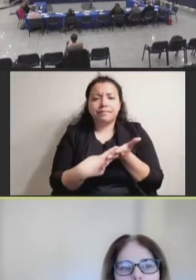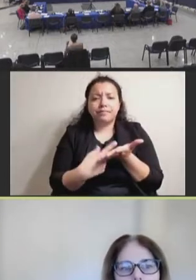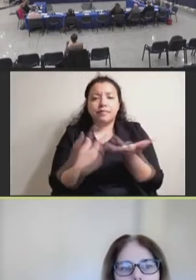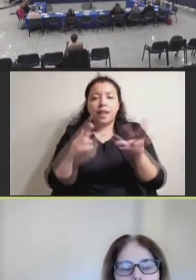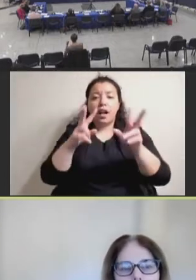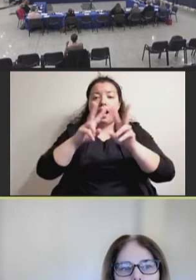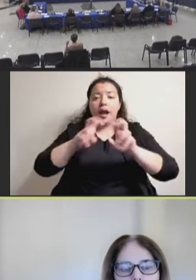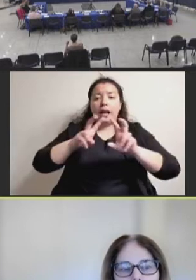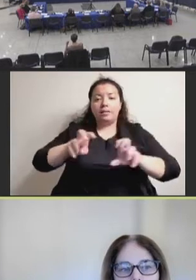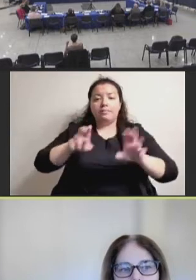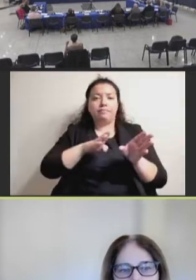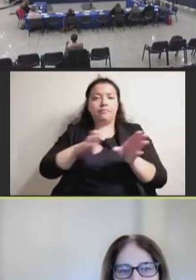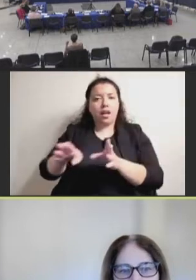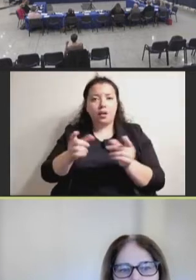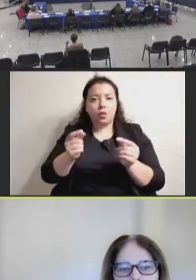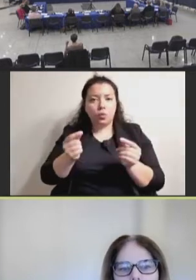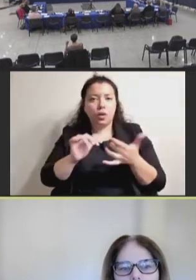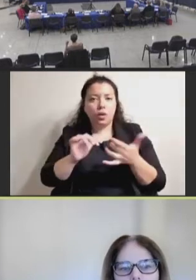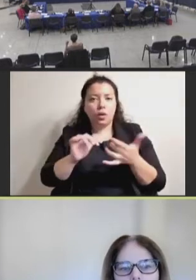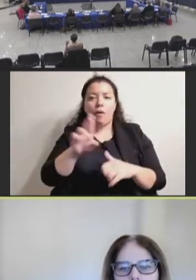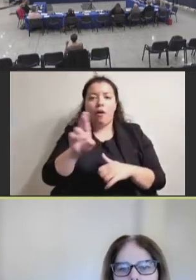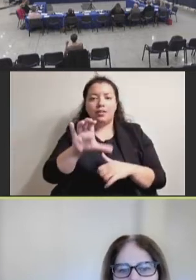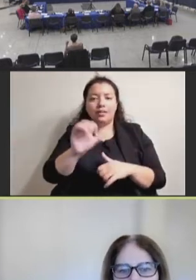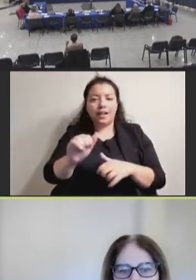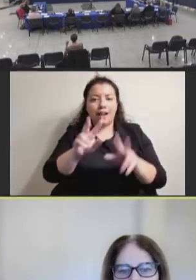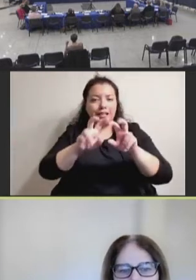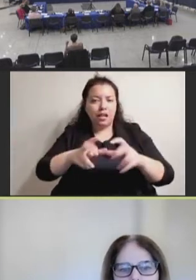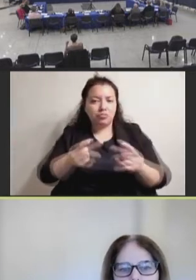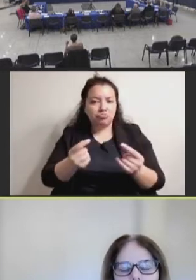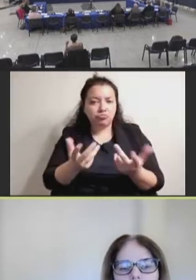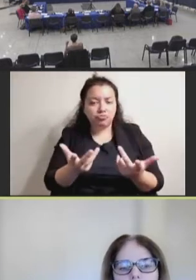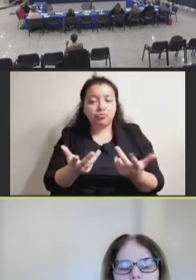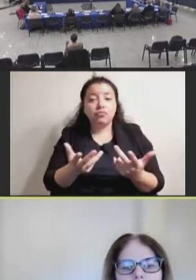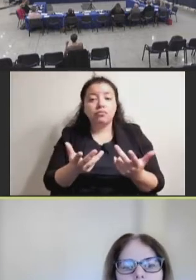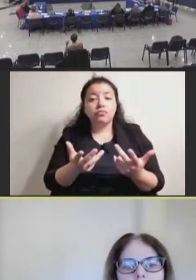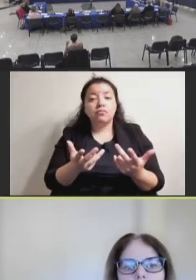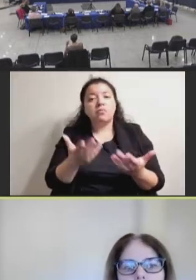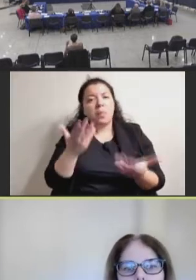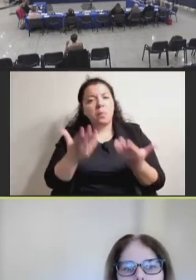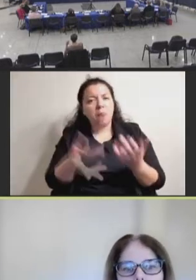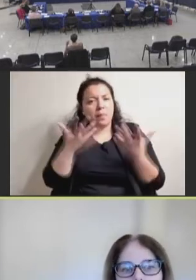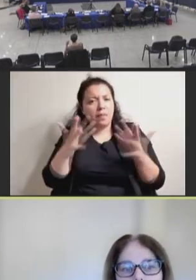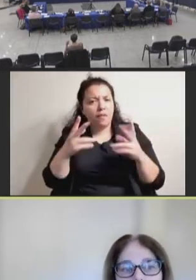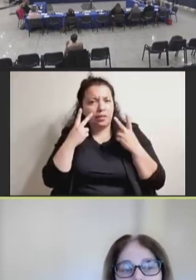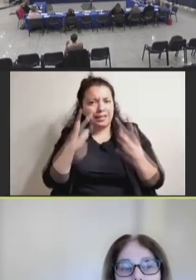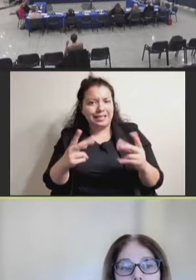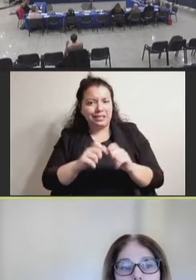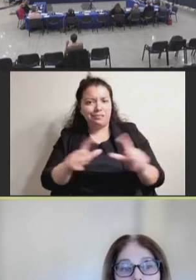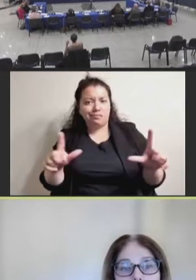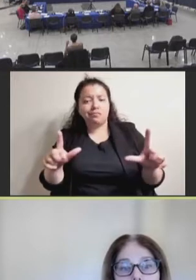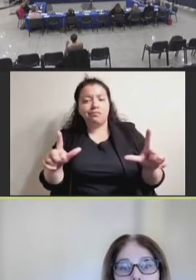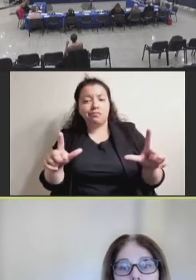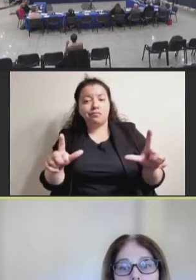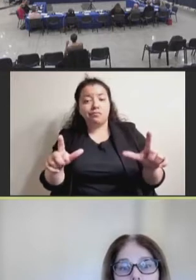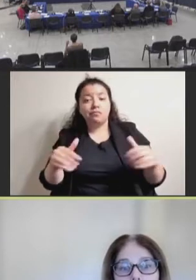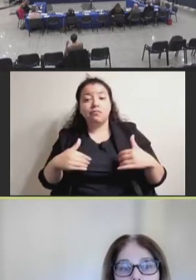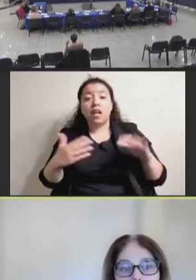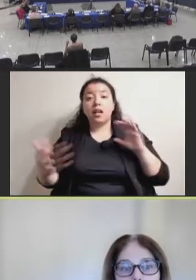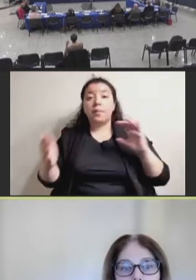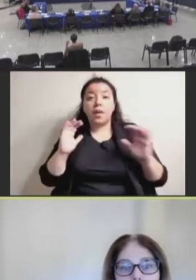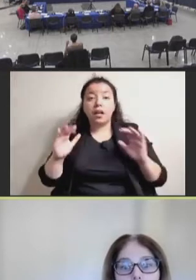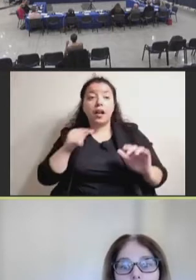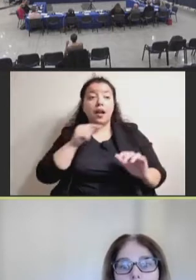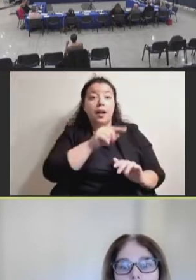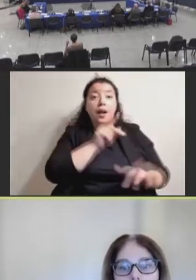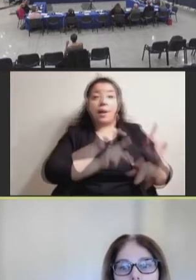plan for how we did our RCA analysis. Probably many of you have seen this before. We did comparisons between vaccinated-only